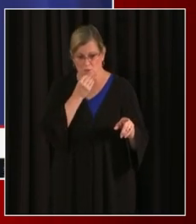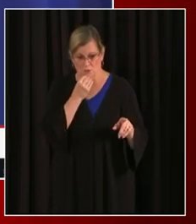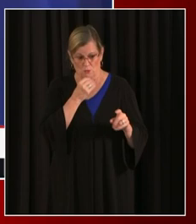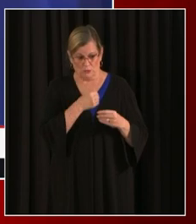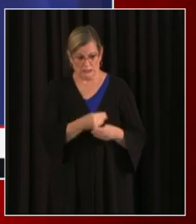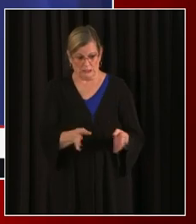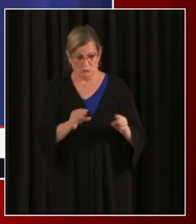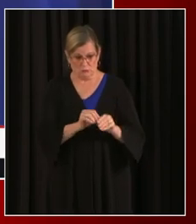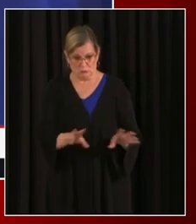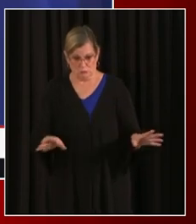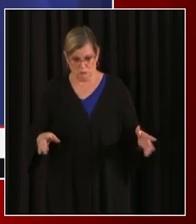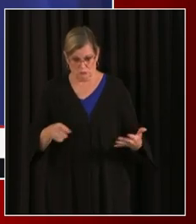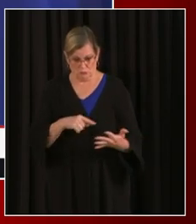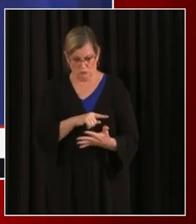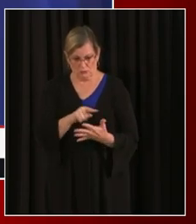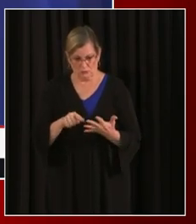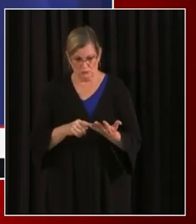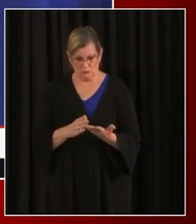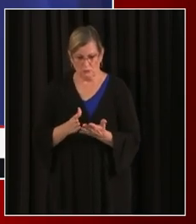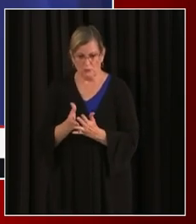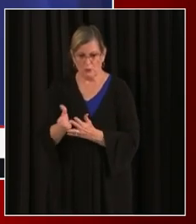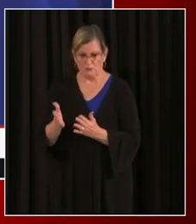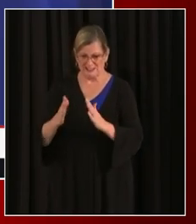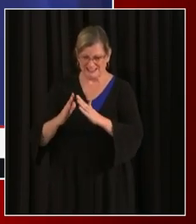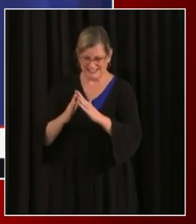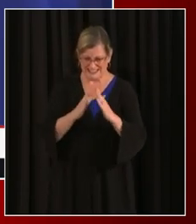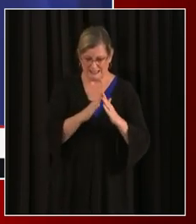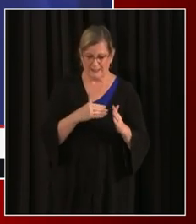the city, we were doing 2 sites per day